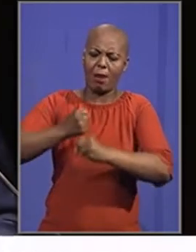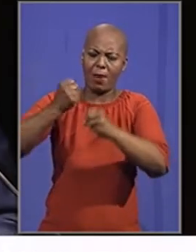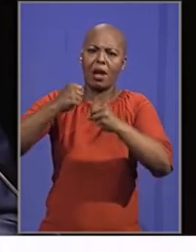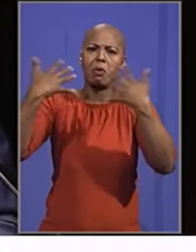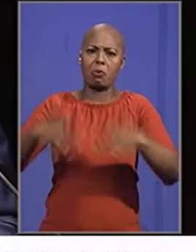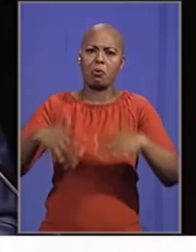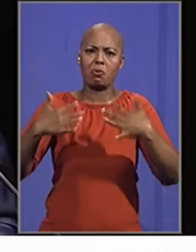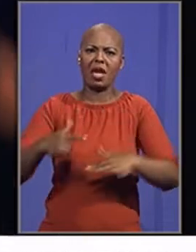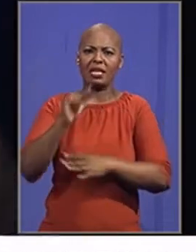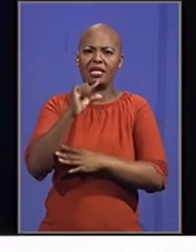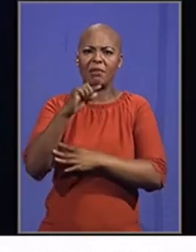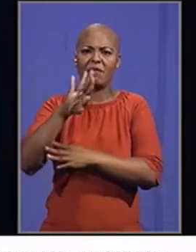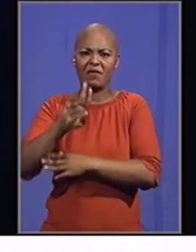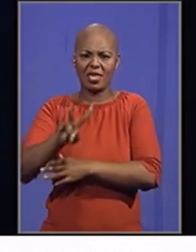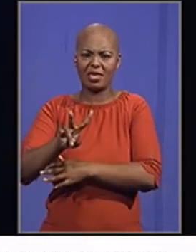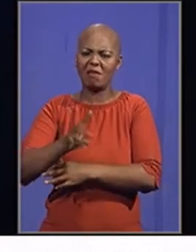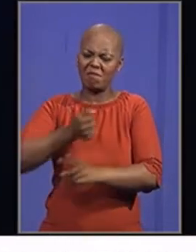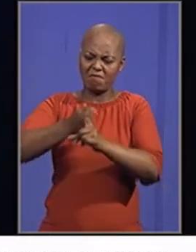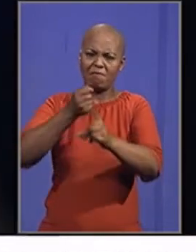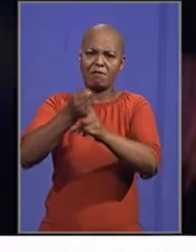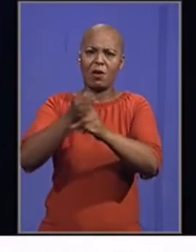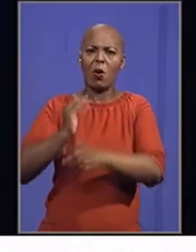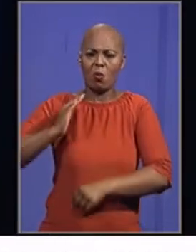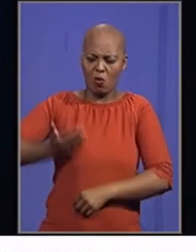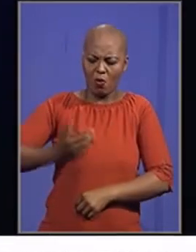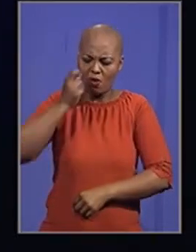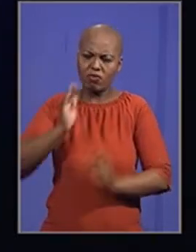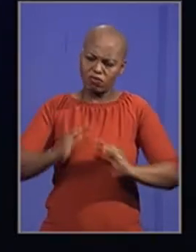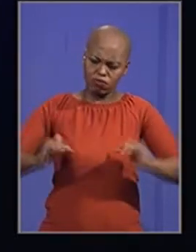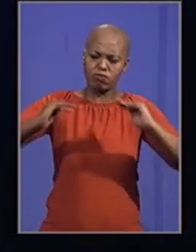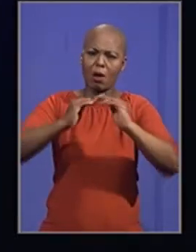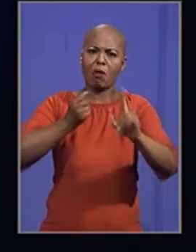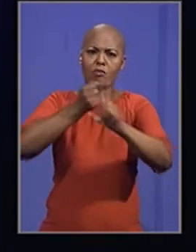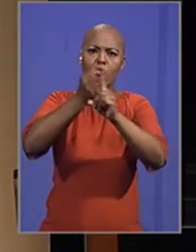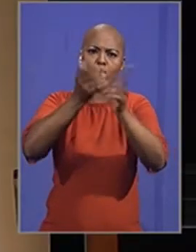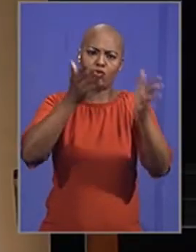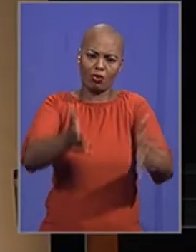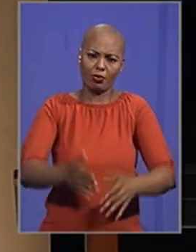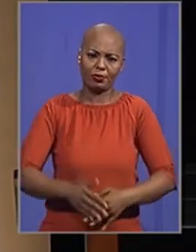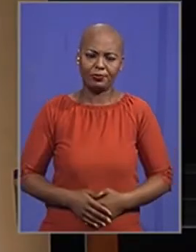gender equality. It is well, South Africa. Oh, yeah.